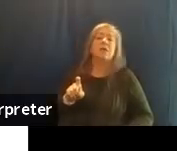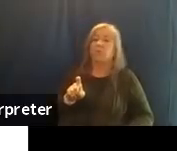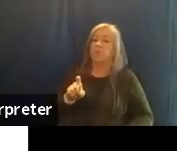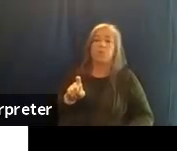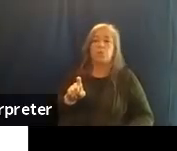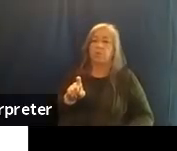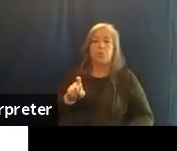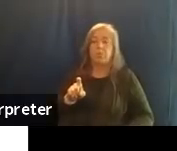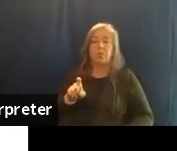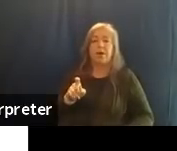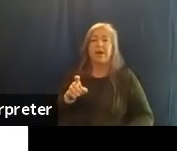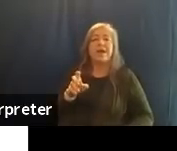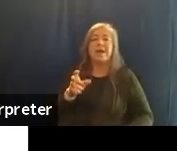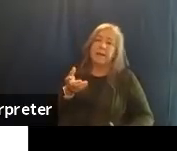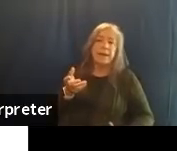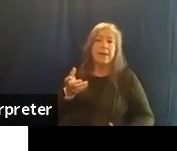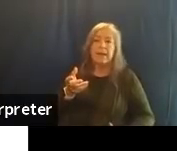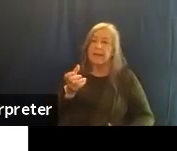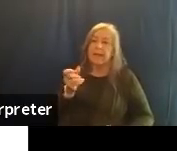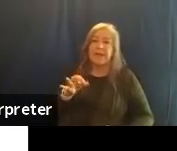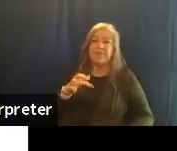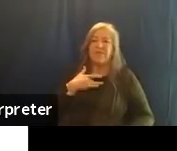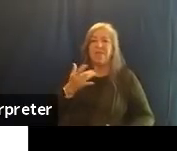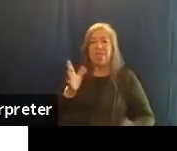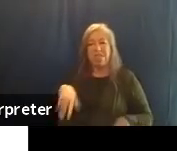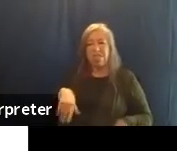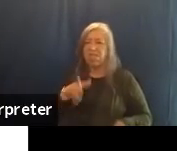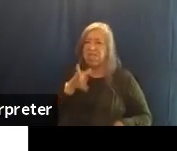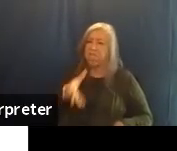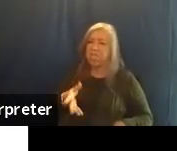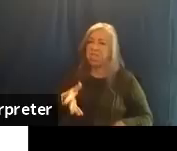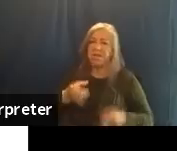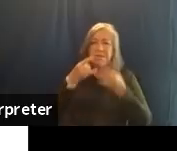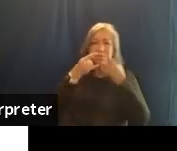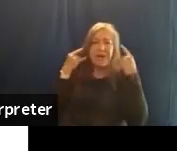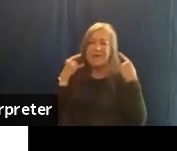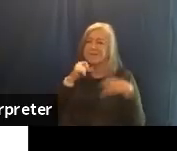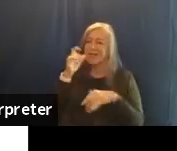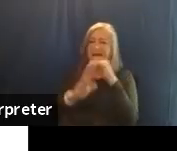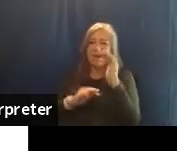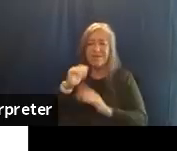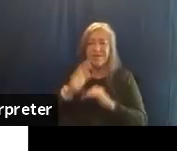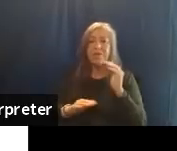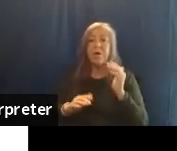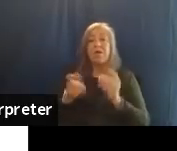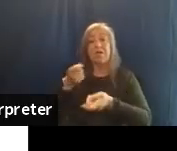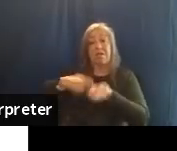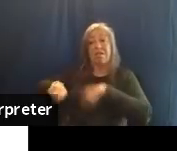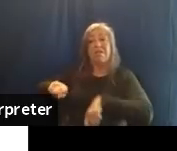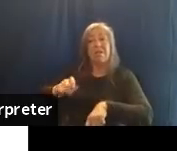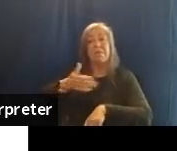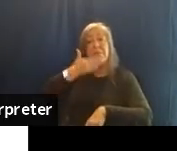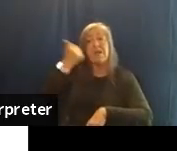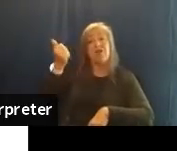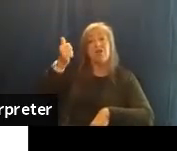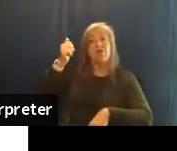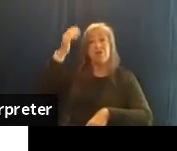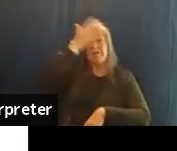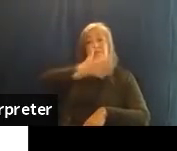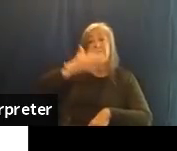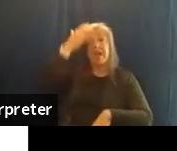acceptable substitute. So when we see you walking around the district, then we want to see you